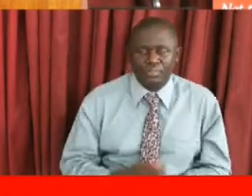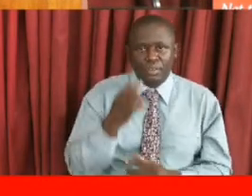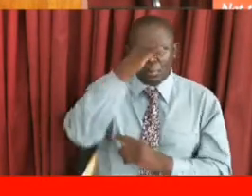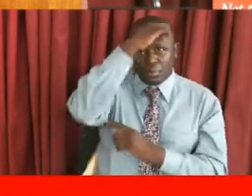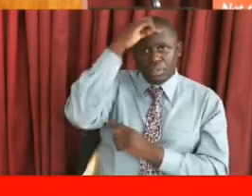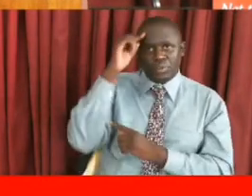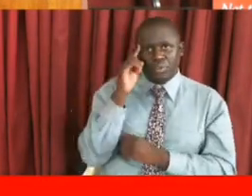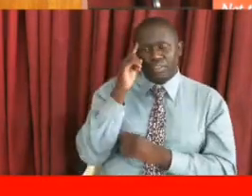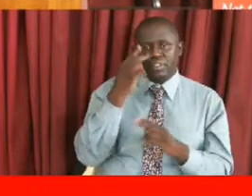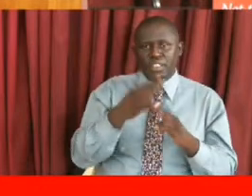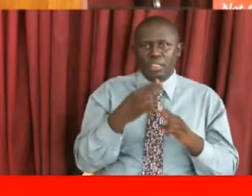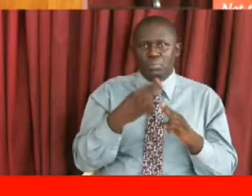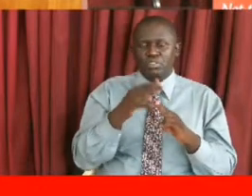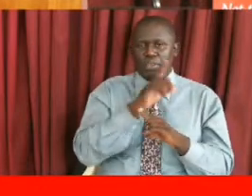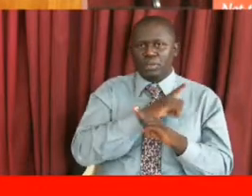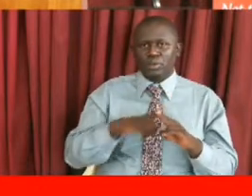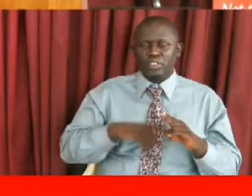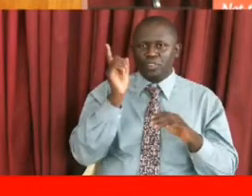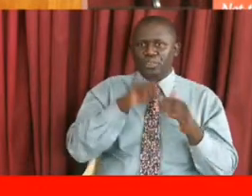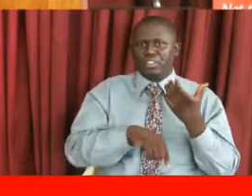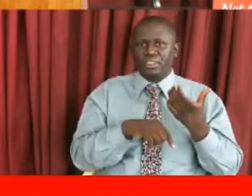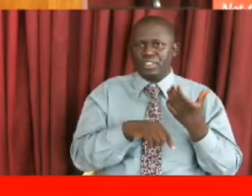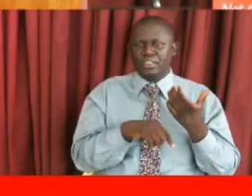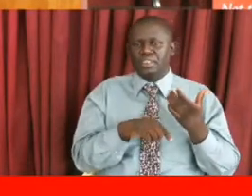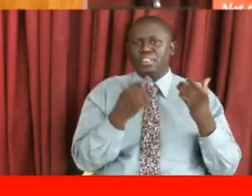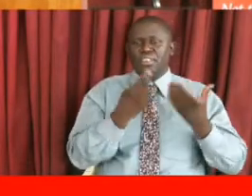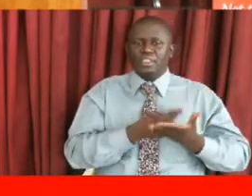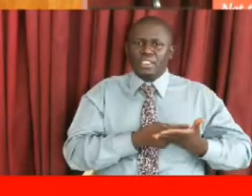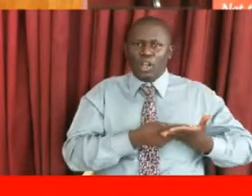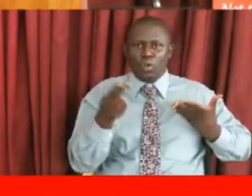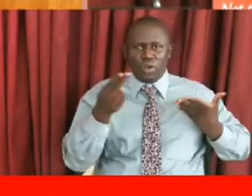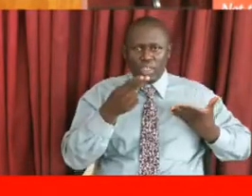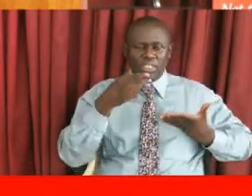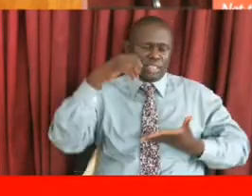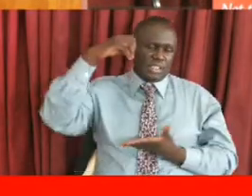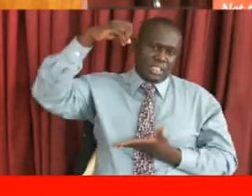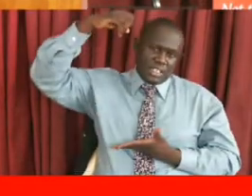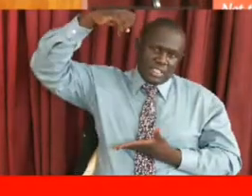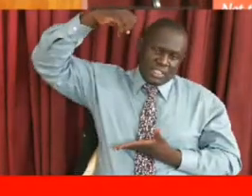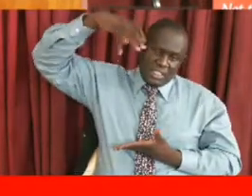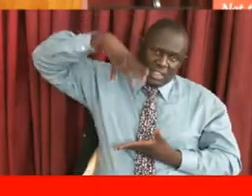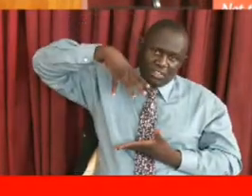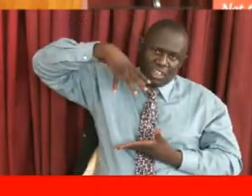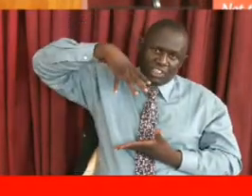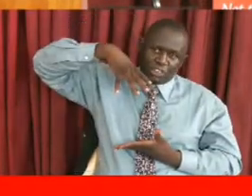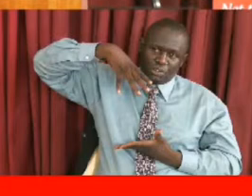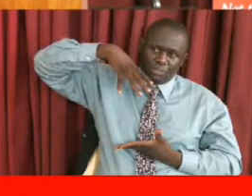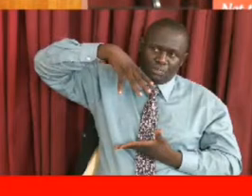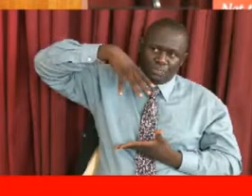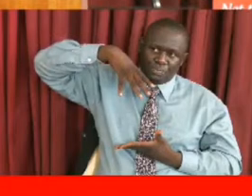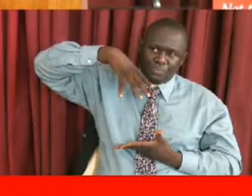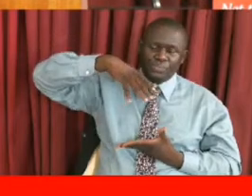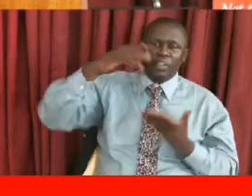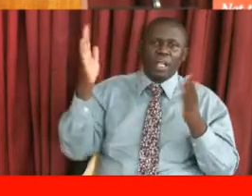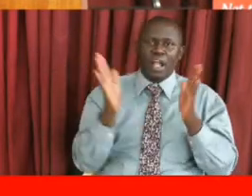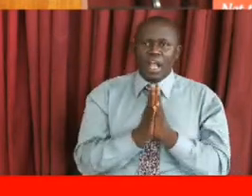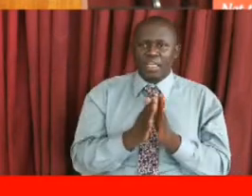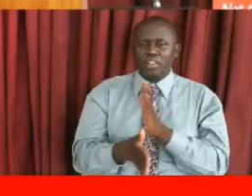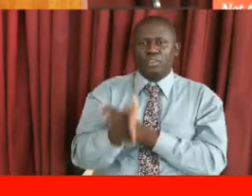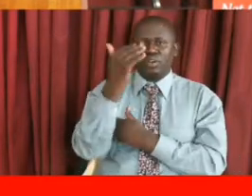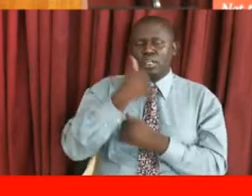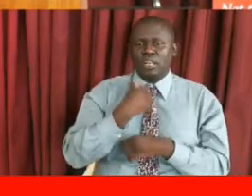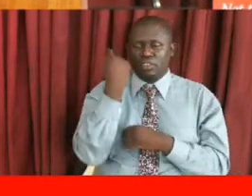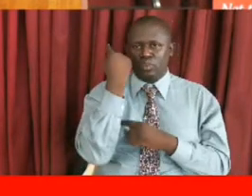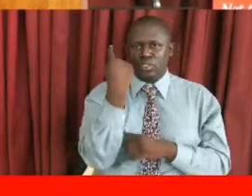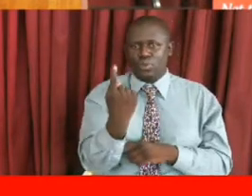of the is a divine revelation of the word of God and God has only one